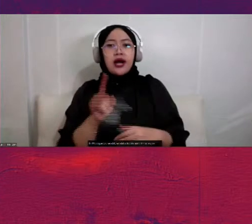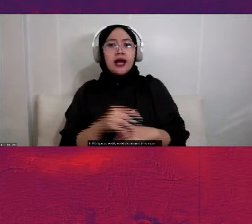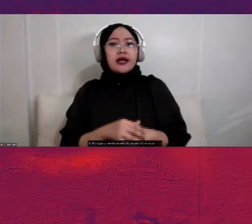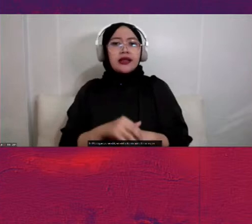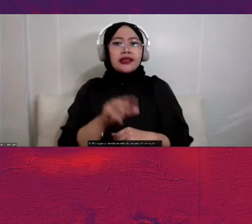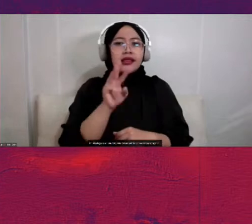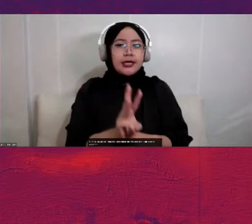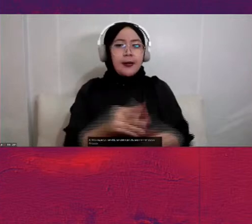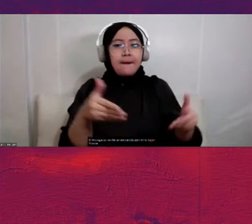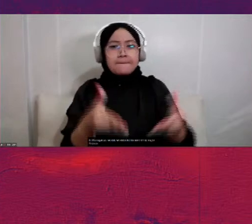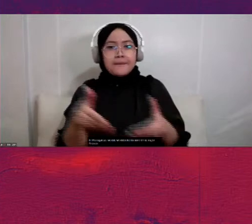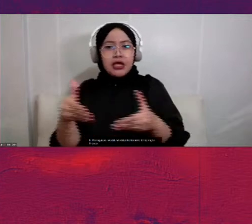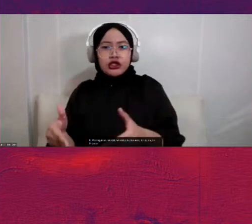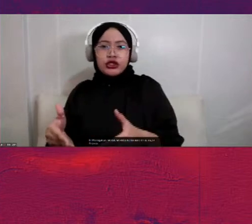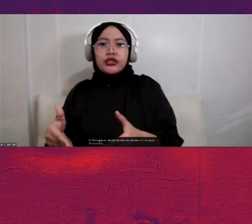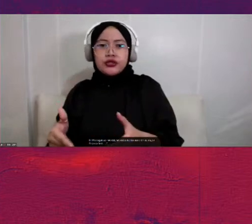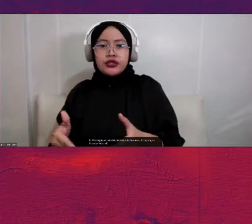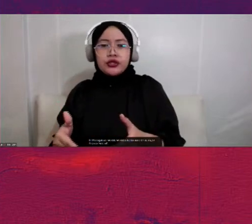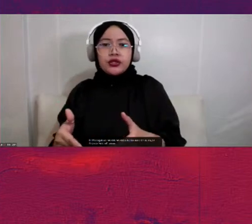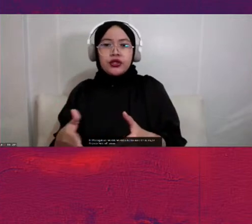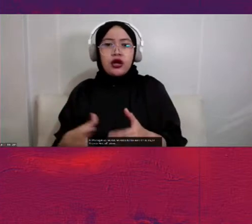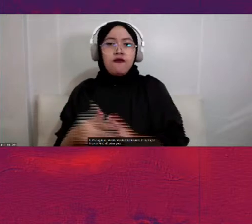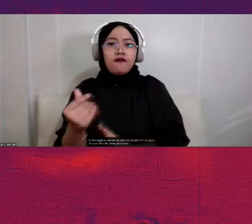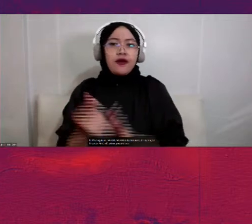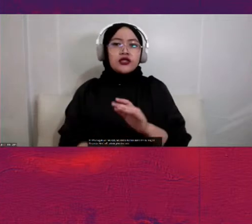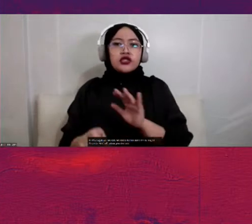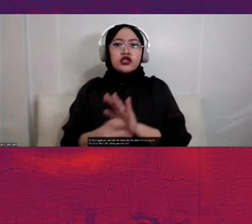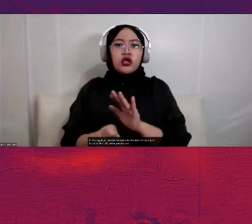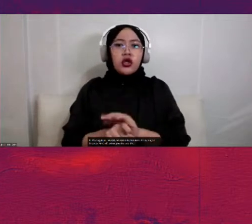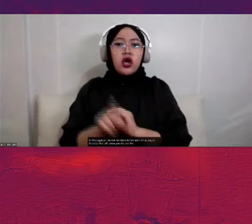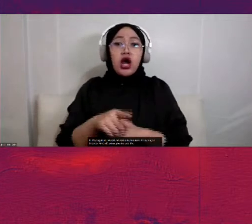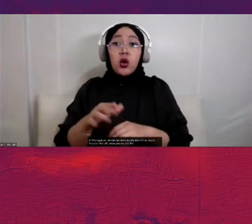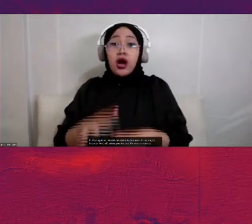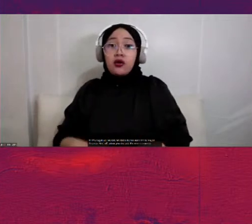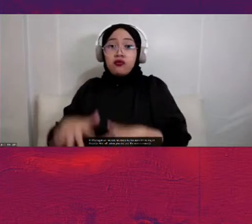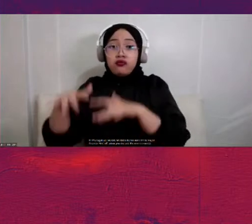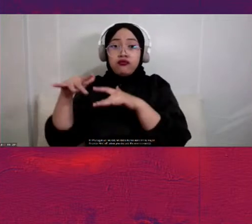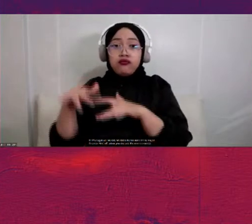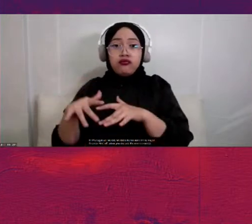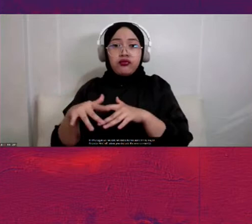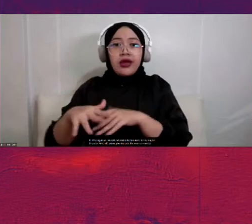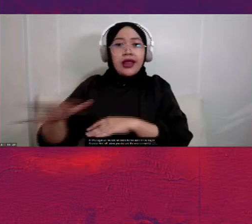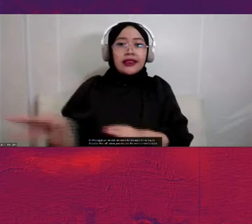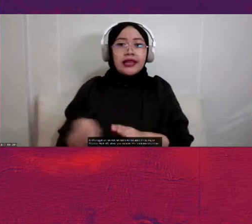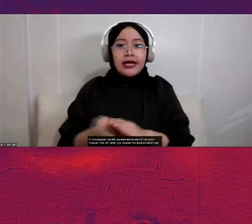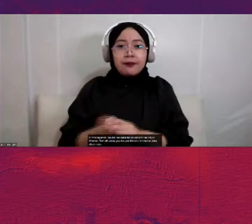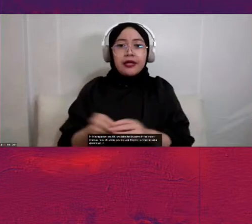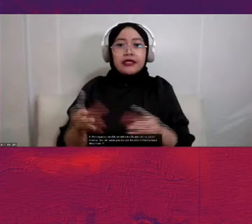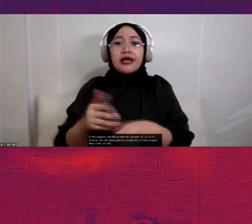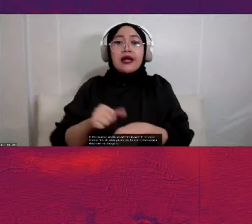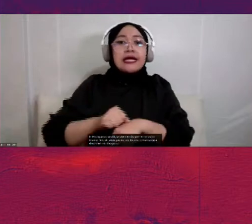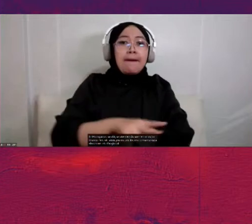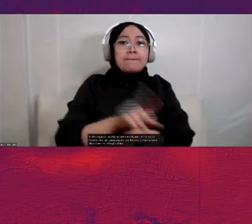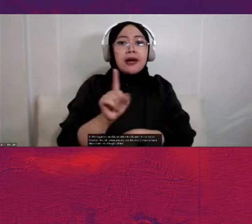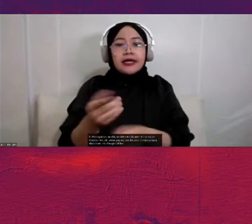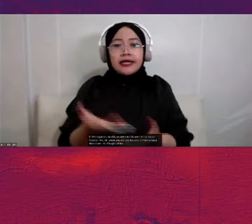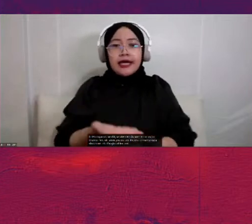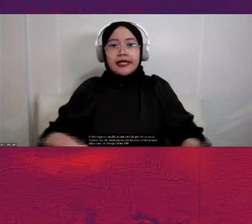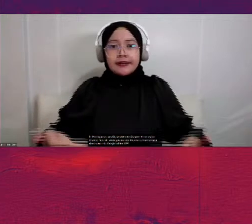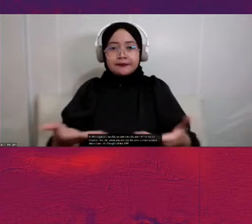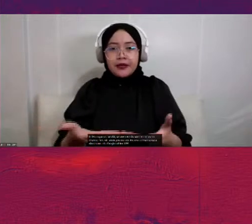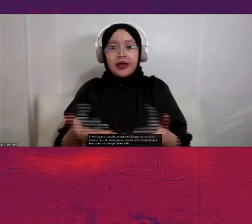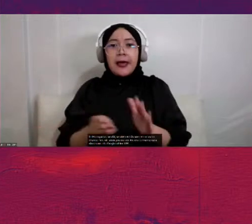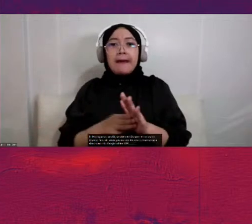major findings. First off, when you include the environmental dimension into the global